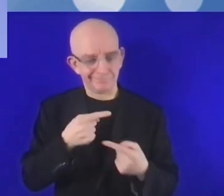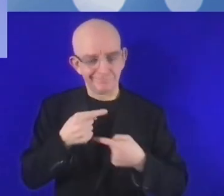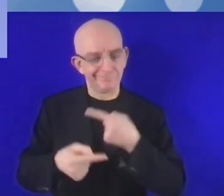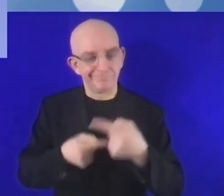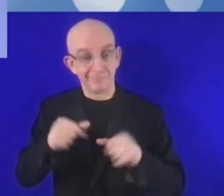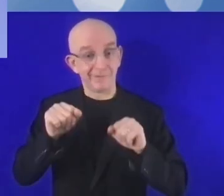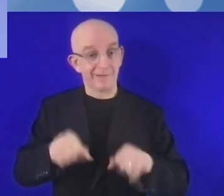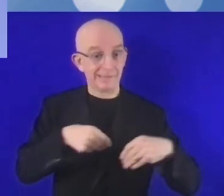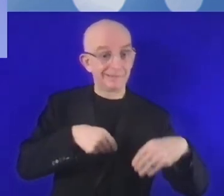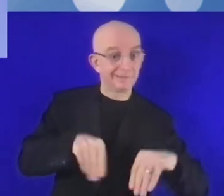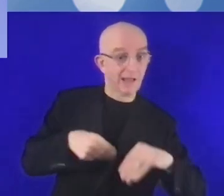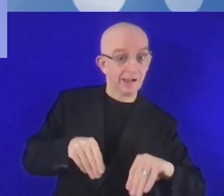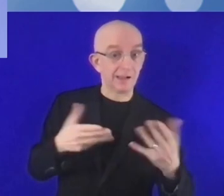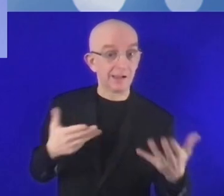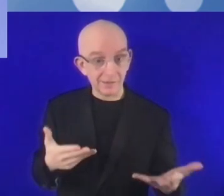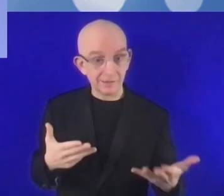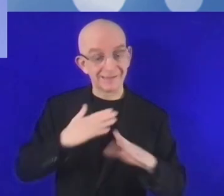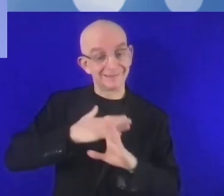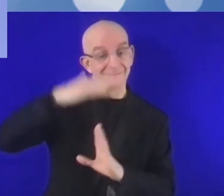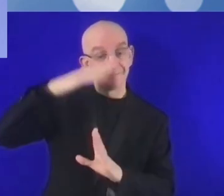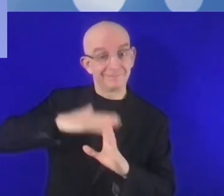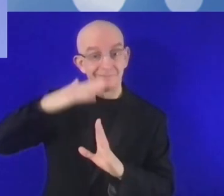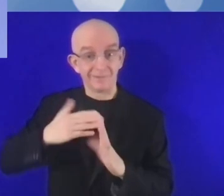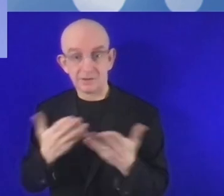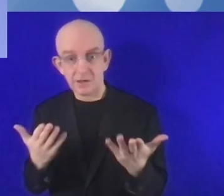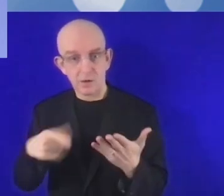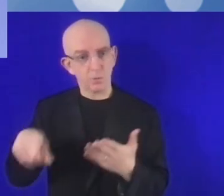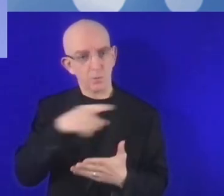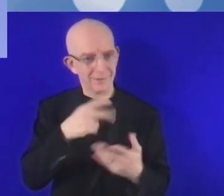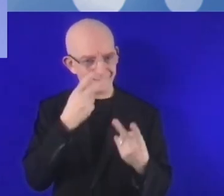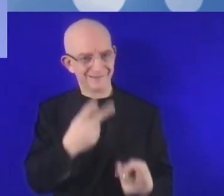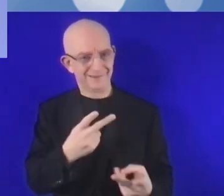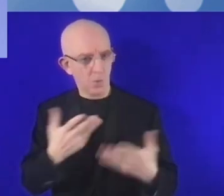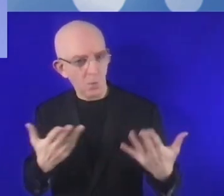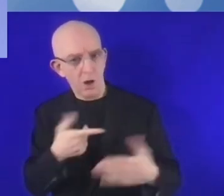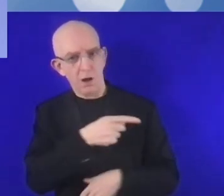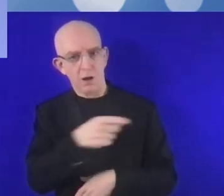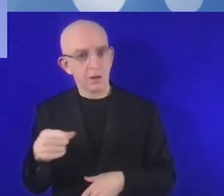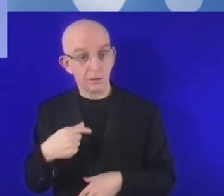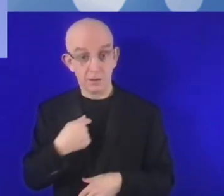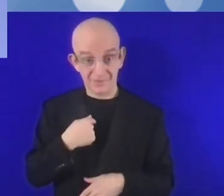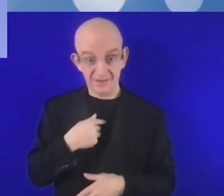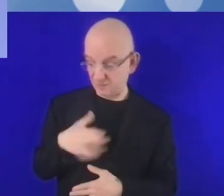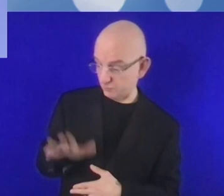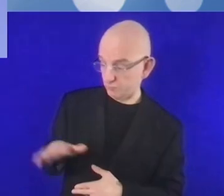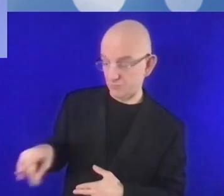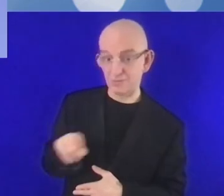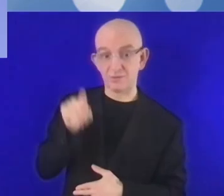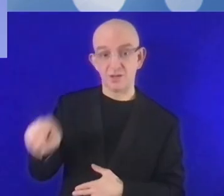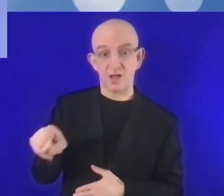And I wouldn't want my kid to grow up in a world where junk food would get the label of best quality food ever.